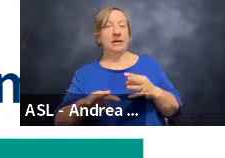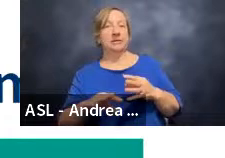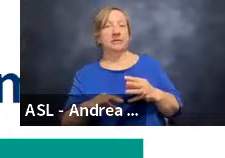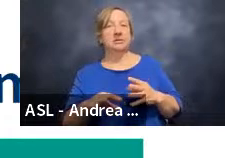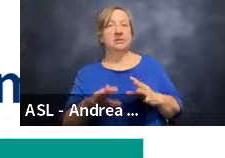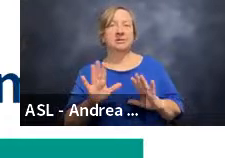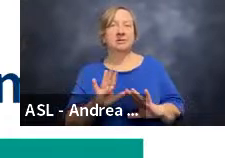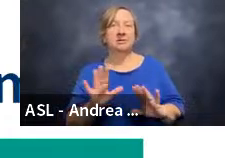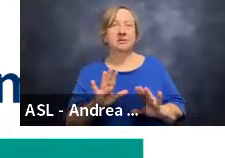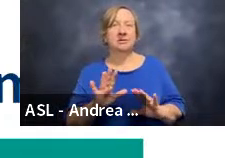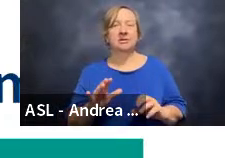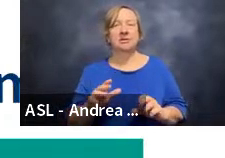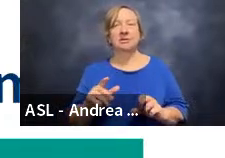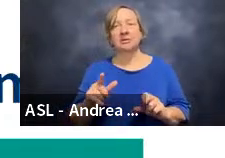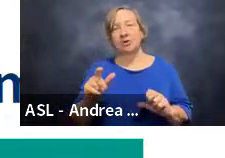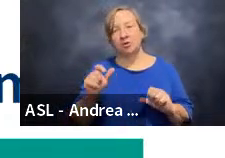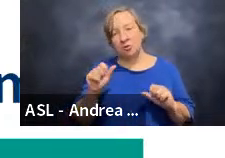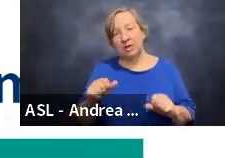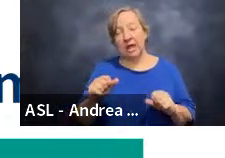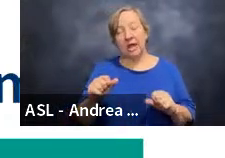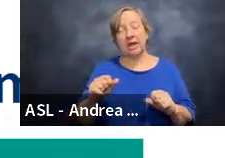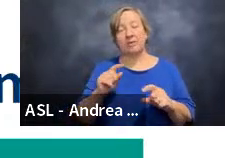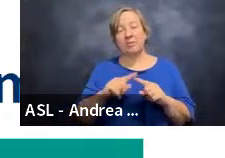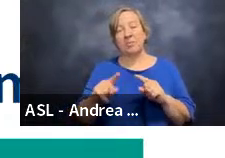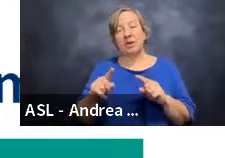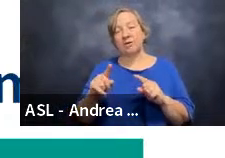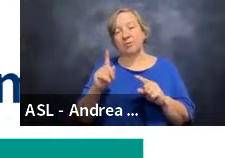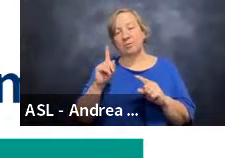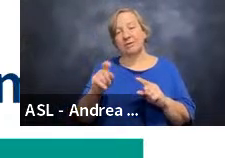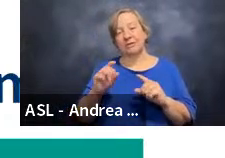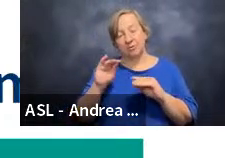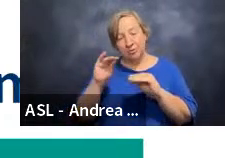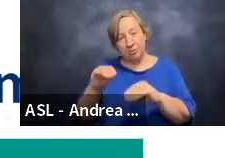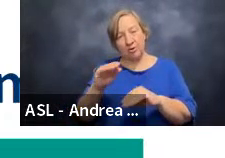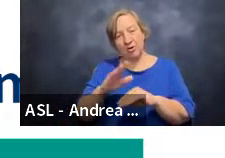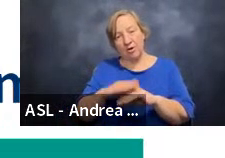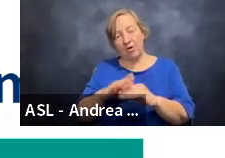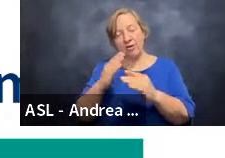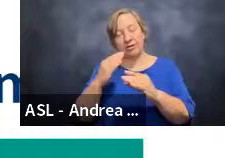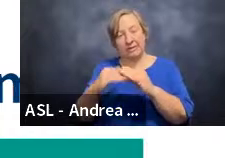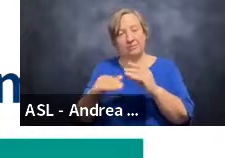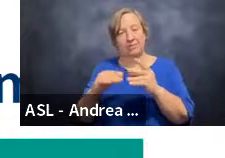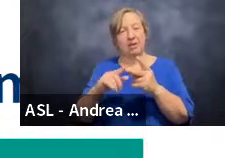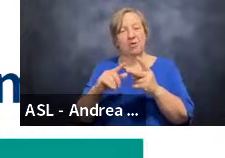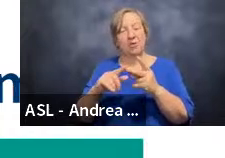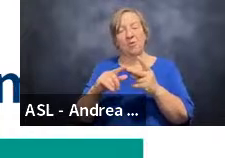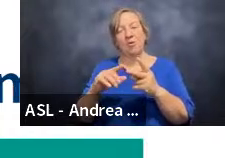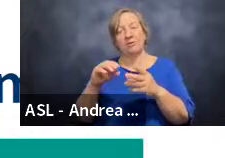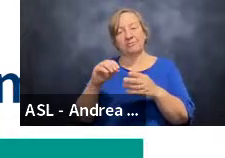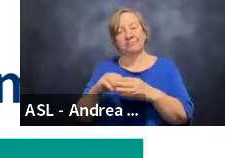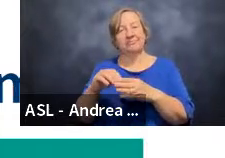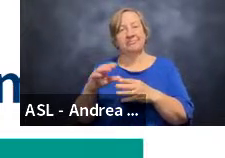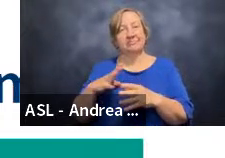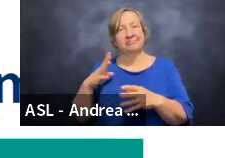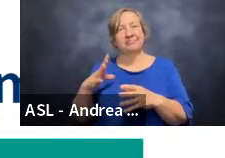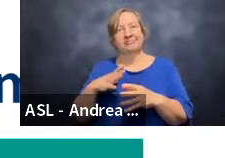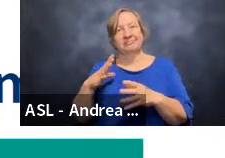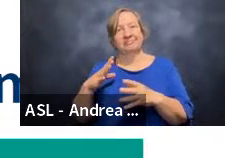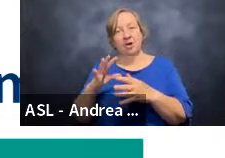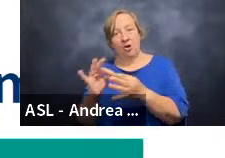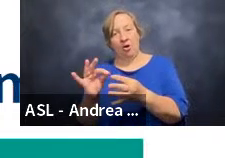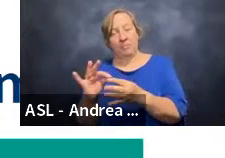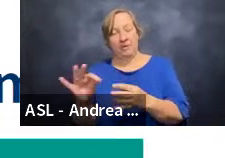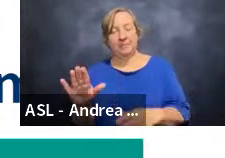have to then write an email or go to the comment form and provide a comment. The second type of opportunity is